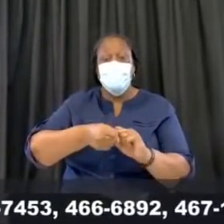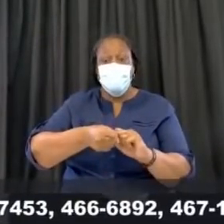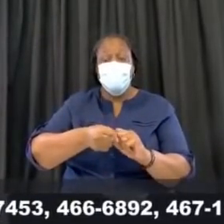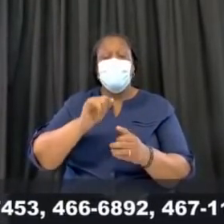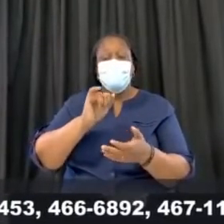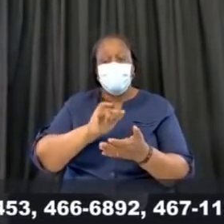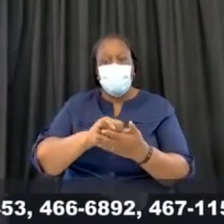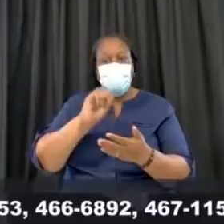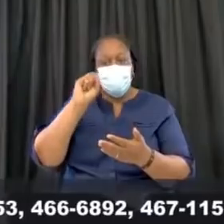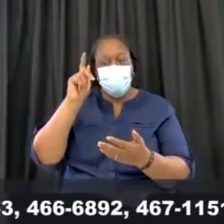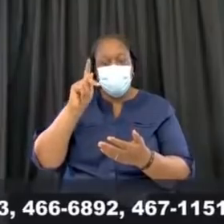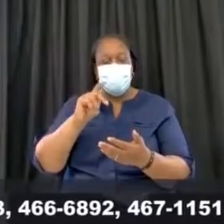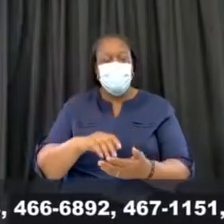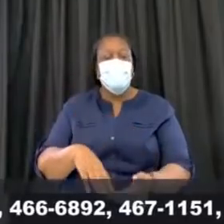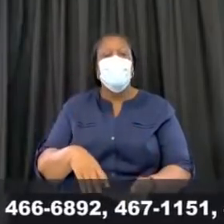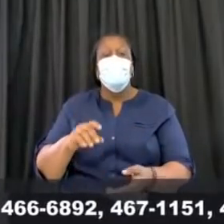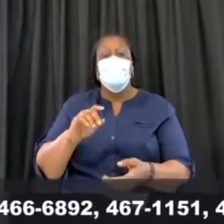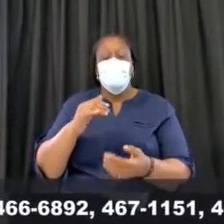vaccinated.